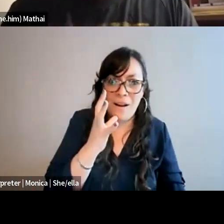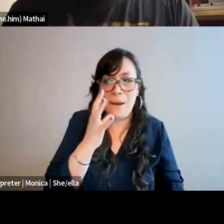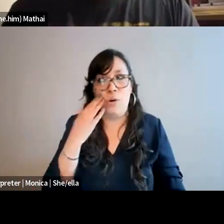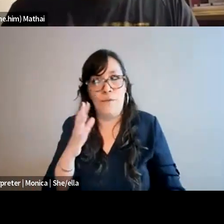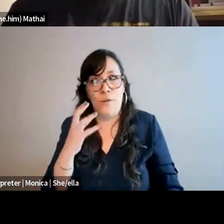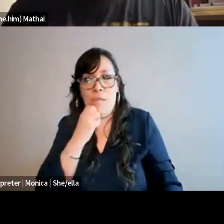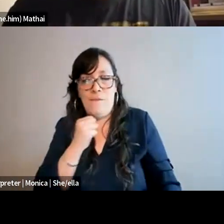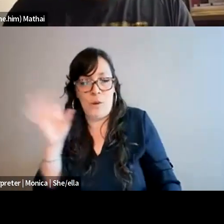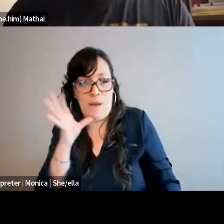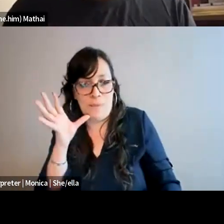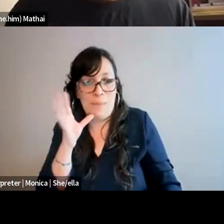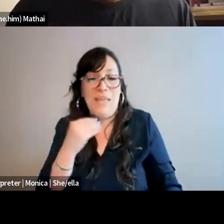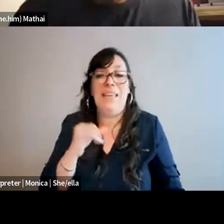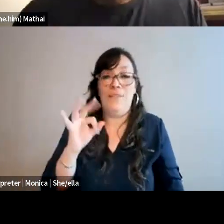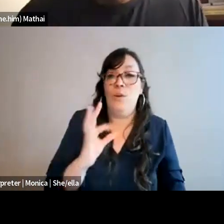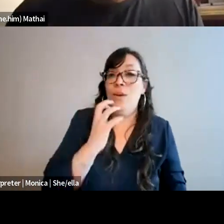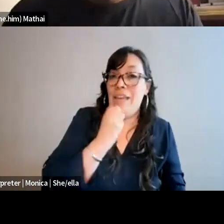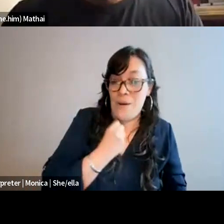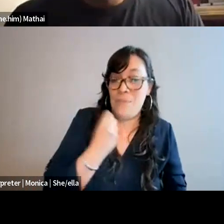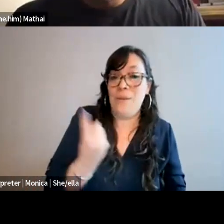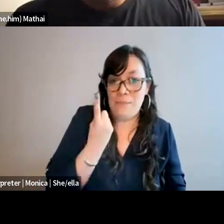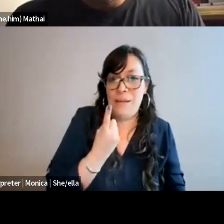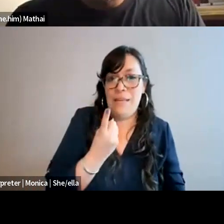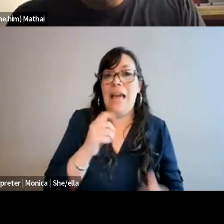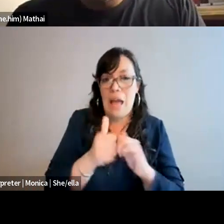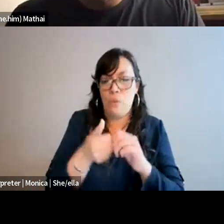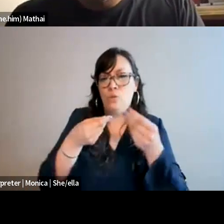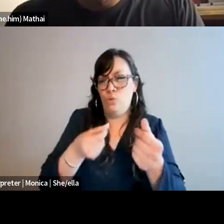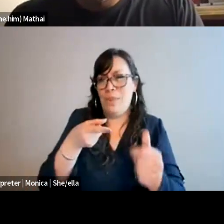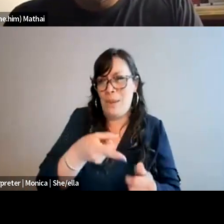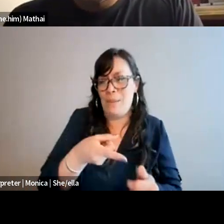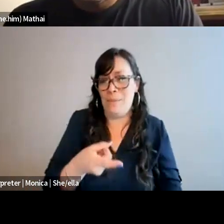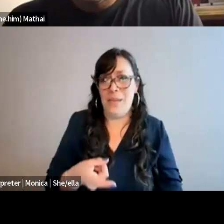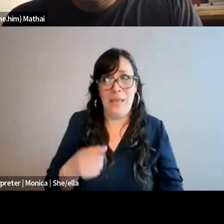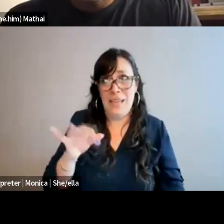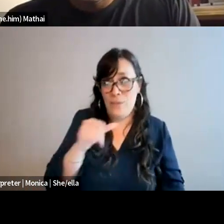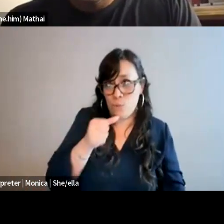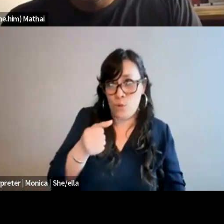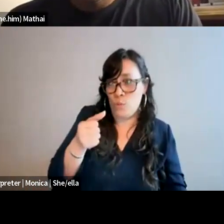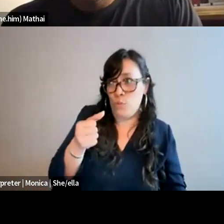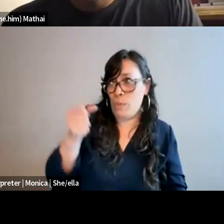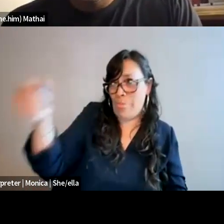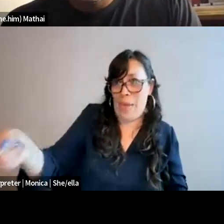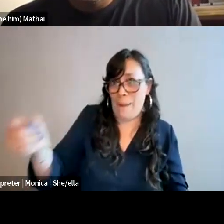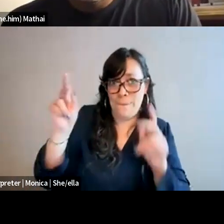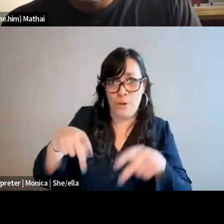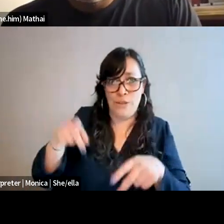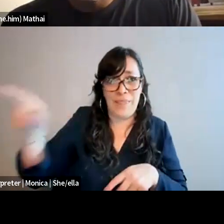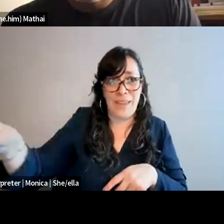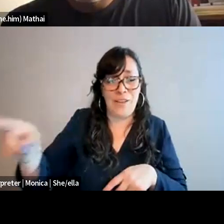your mama, but if you love someone, how would you treat them? If you wouldn't put them there, don't put me there. That's all I'll